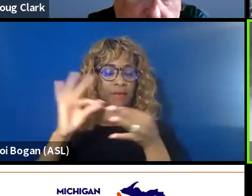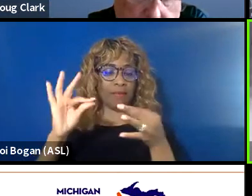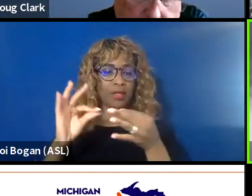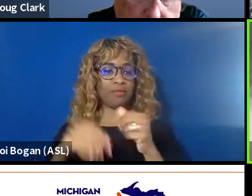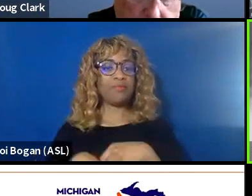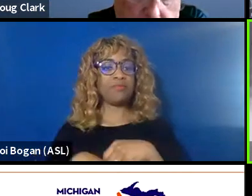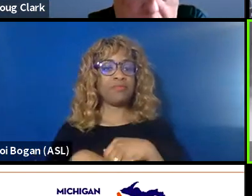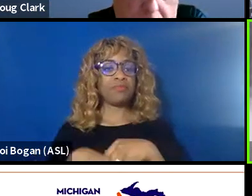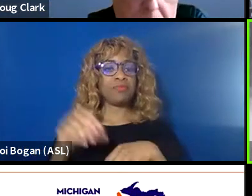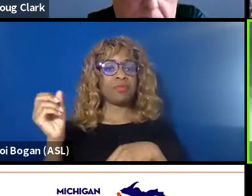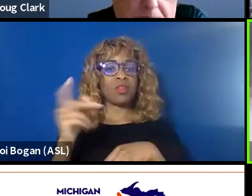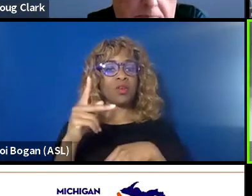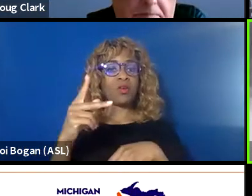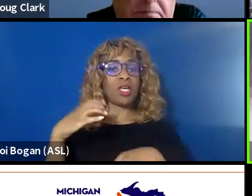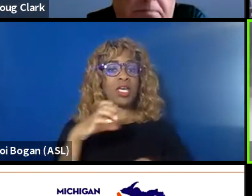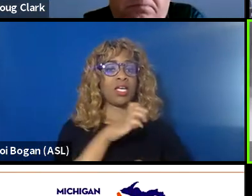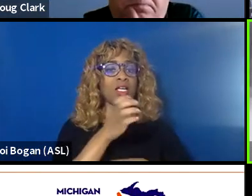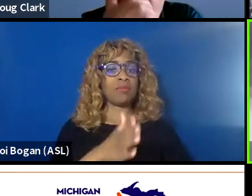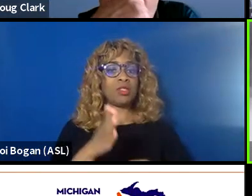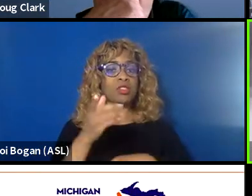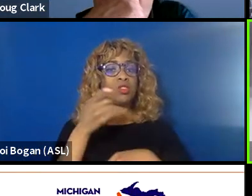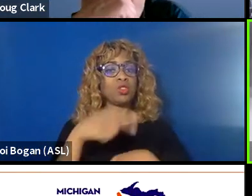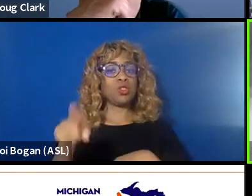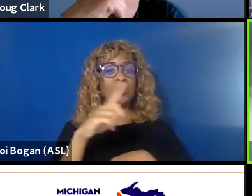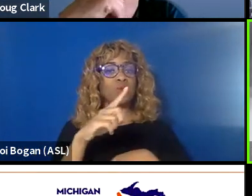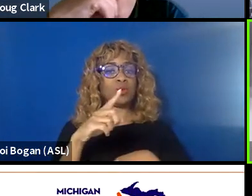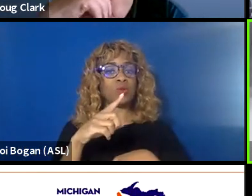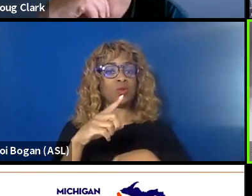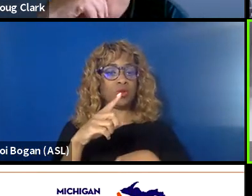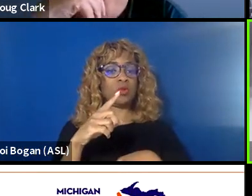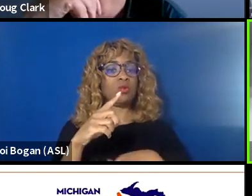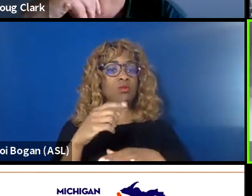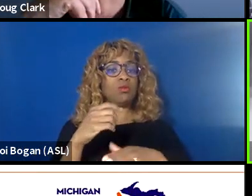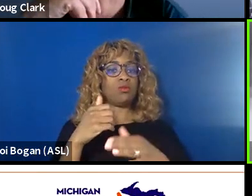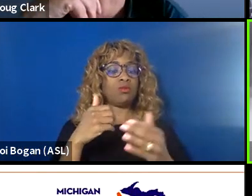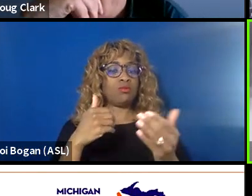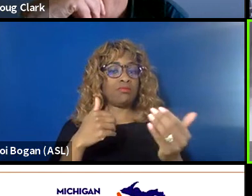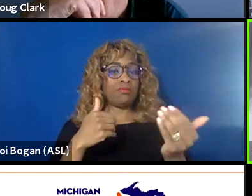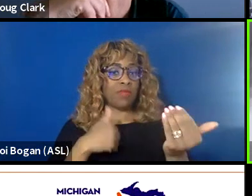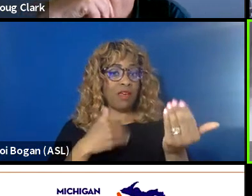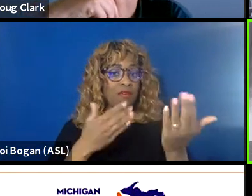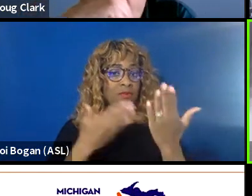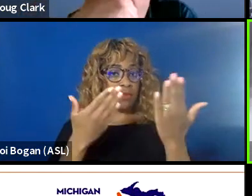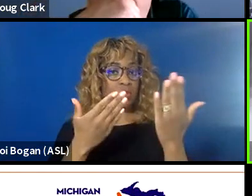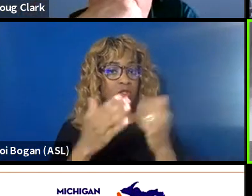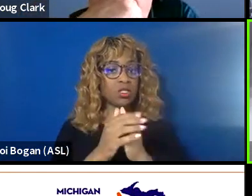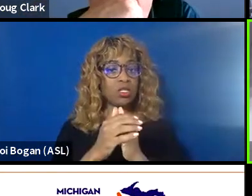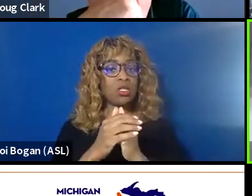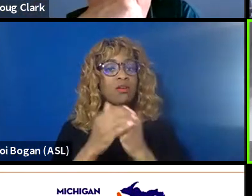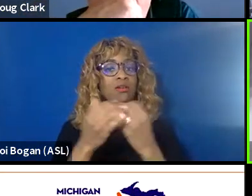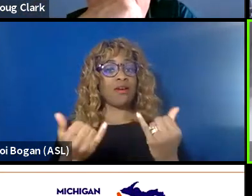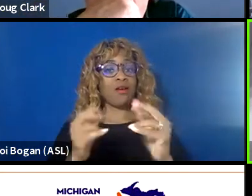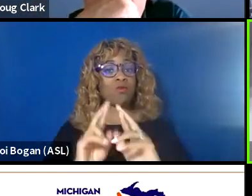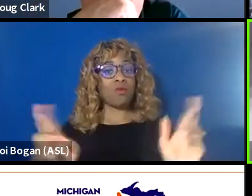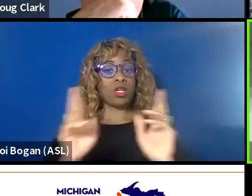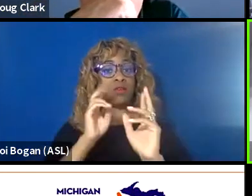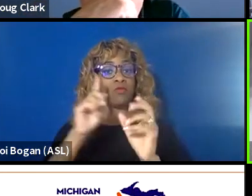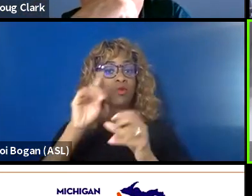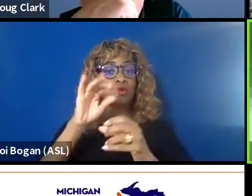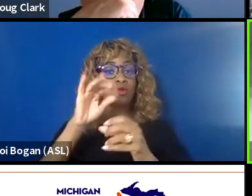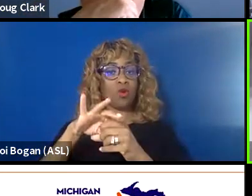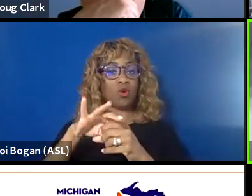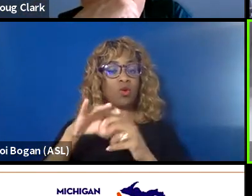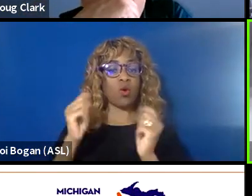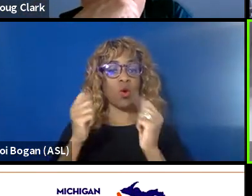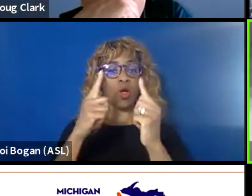All right, commissioners, you heard the motion as stated. And now we're ready for voting. So